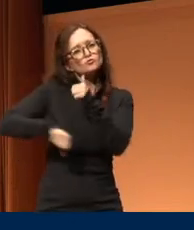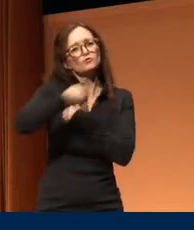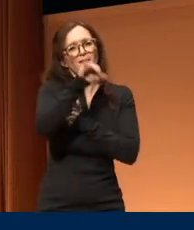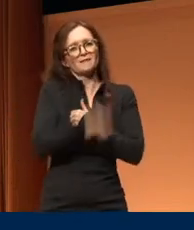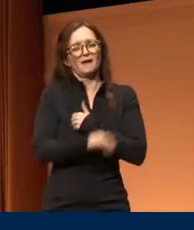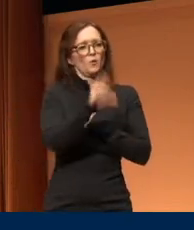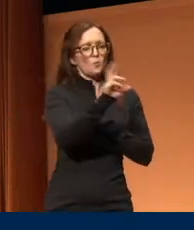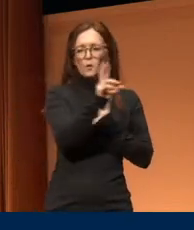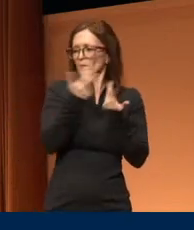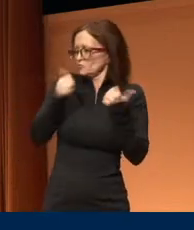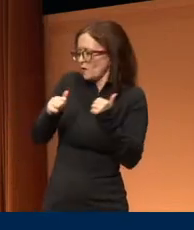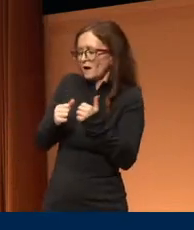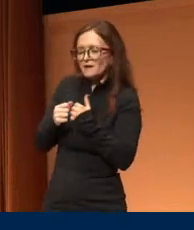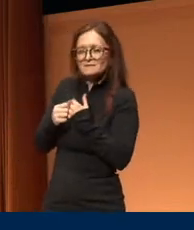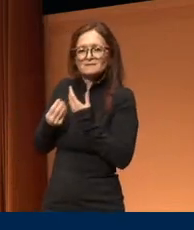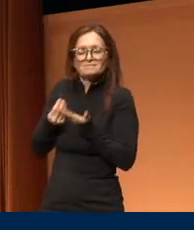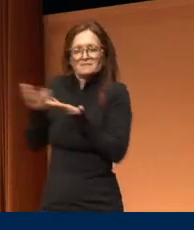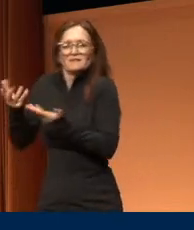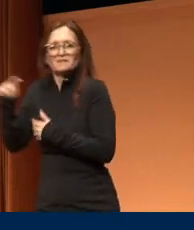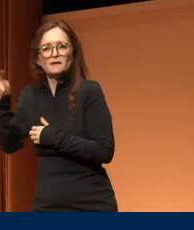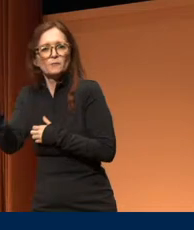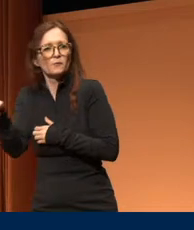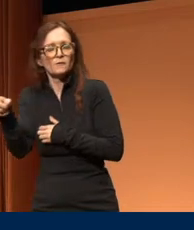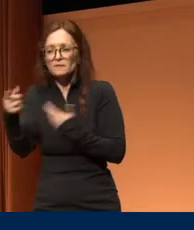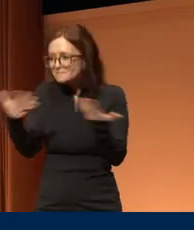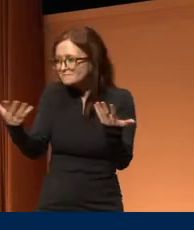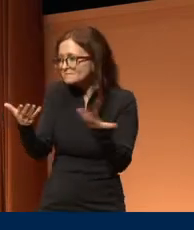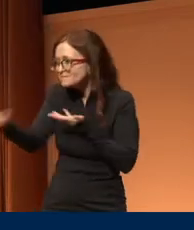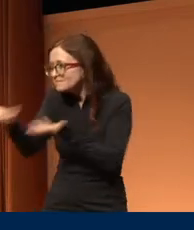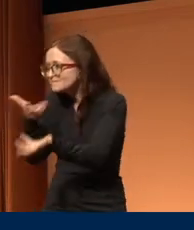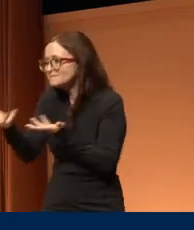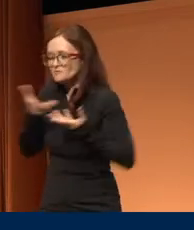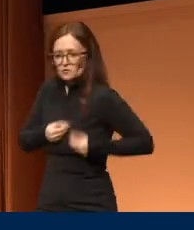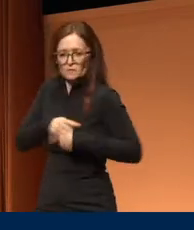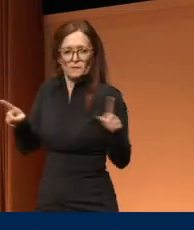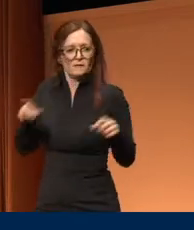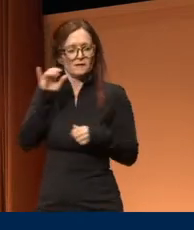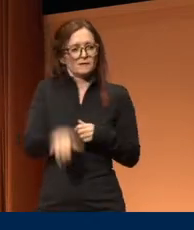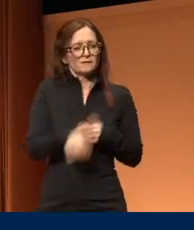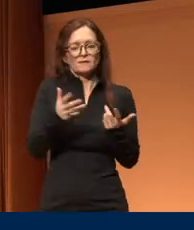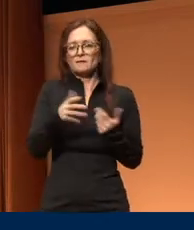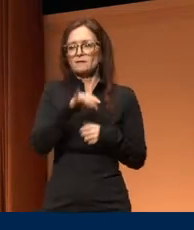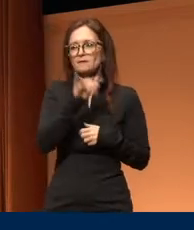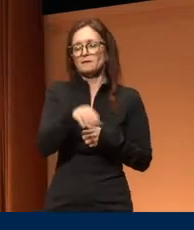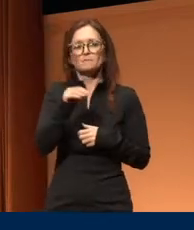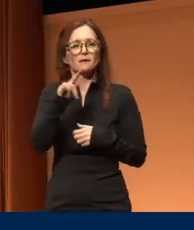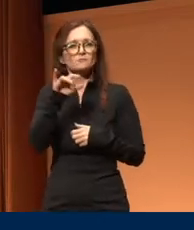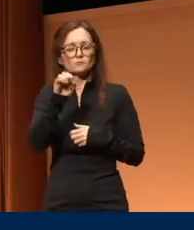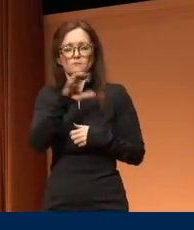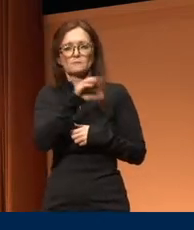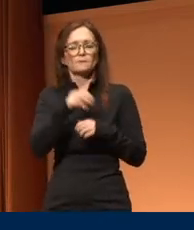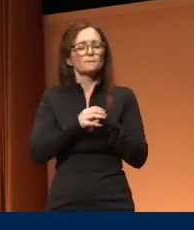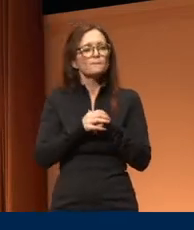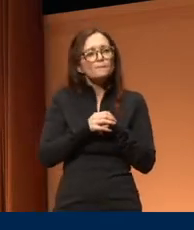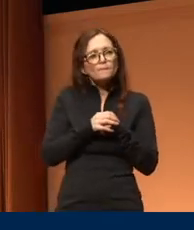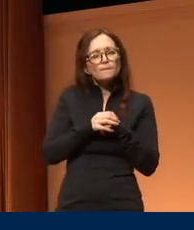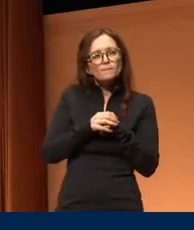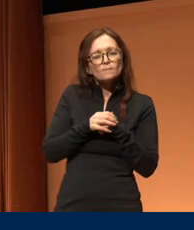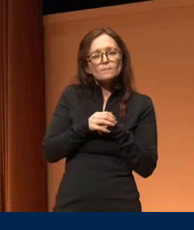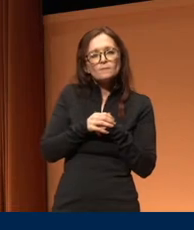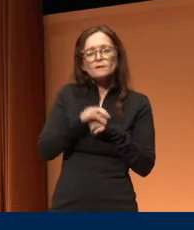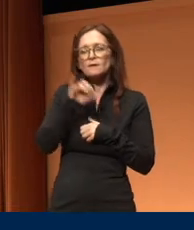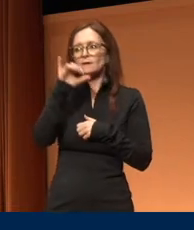Romeo tried to extend to Tybalt across the aisle, so to speak, because of his erotic love for Juliet.